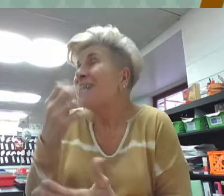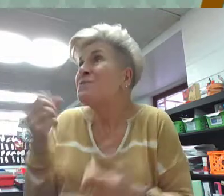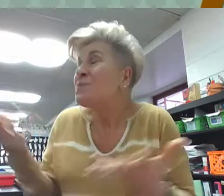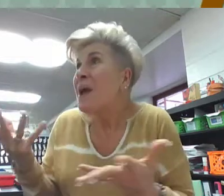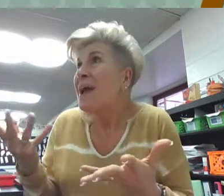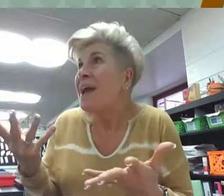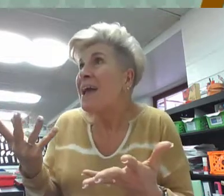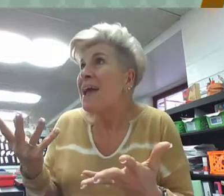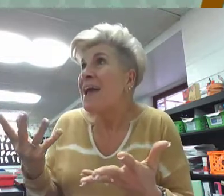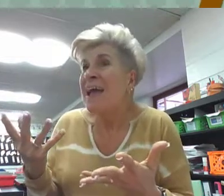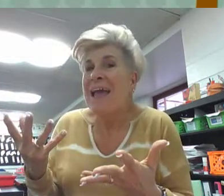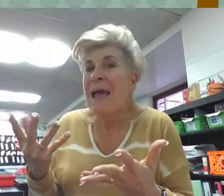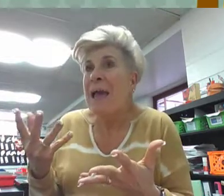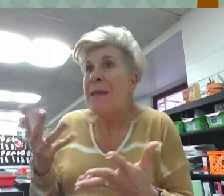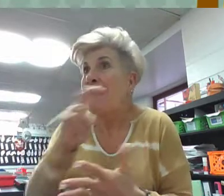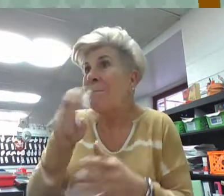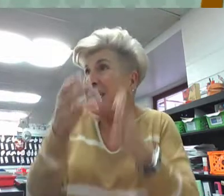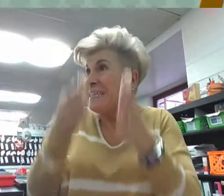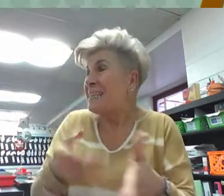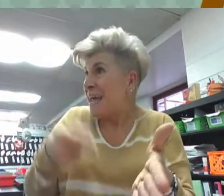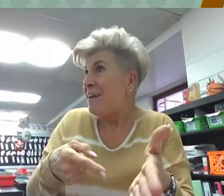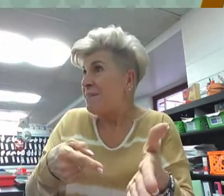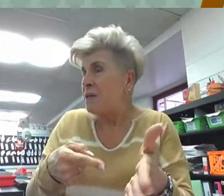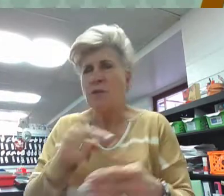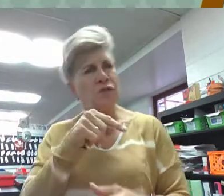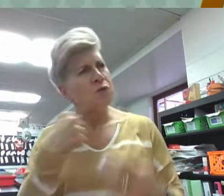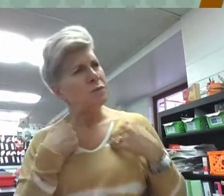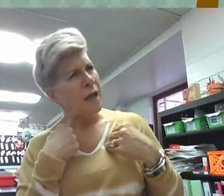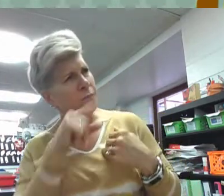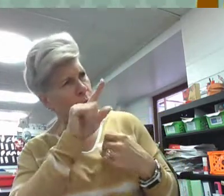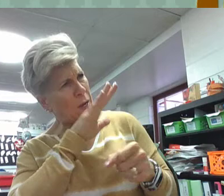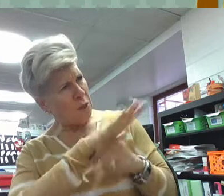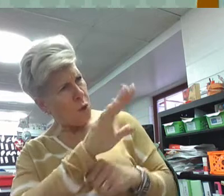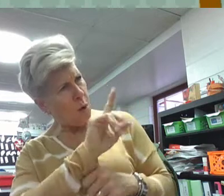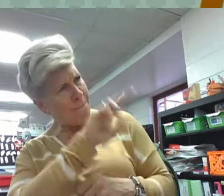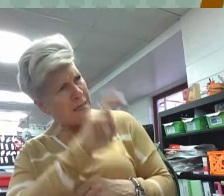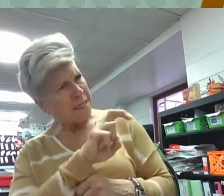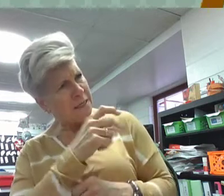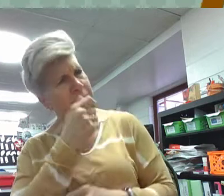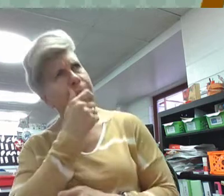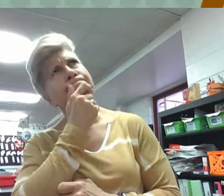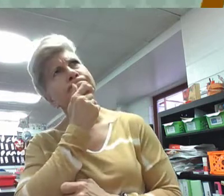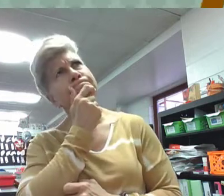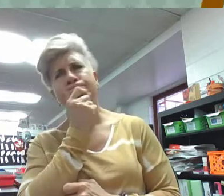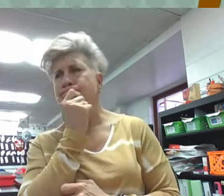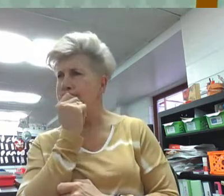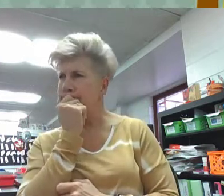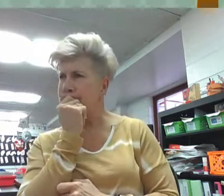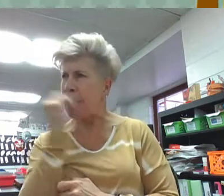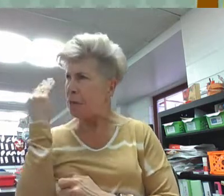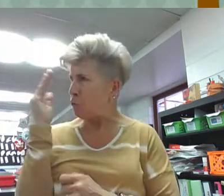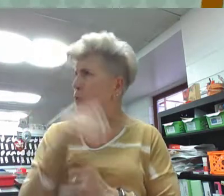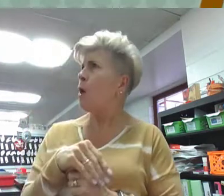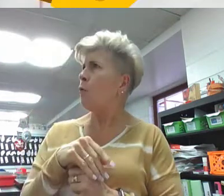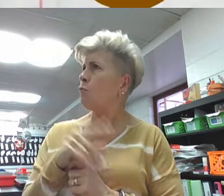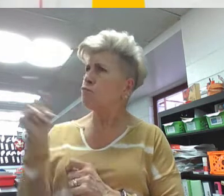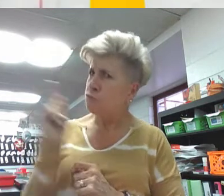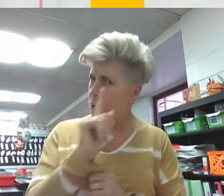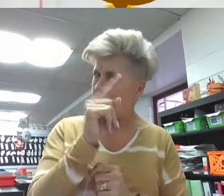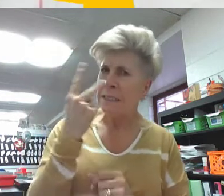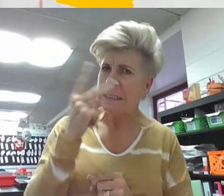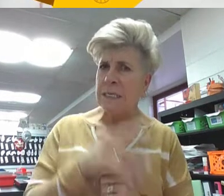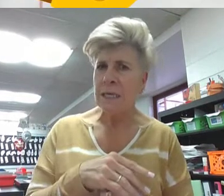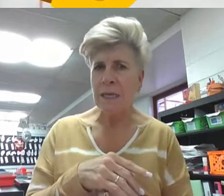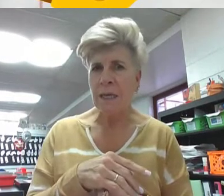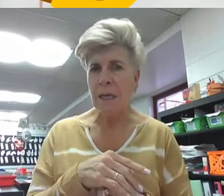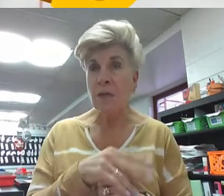Daniel ran to tell his mom. She asked him if he had at least a whole pizza left. He wasn't sure.